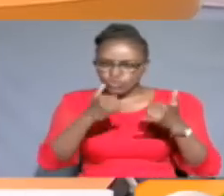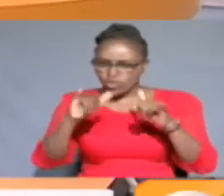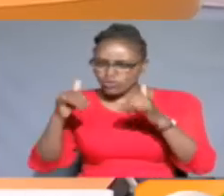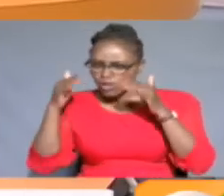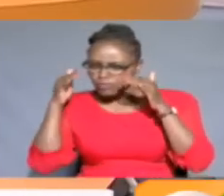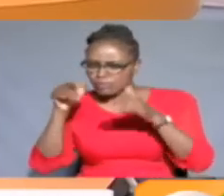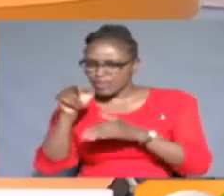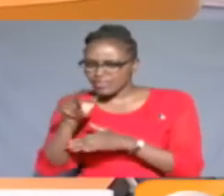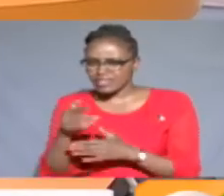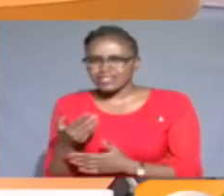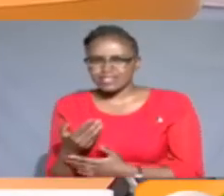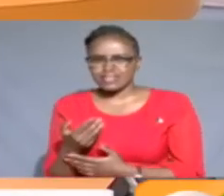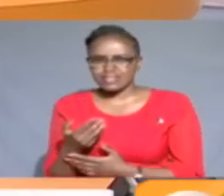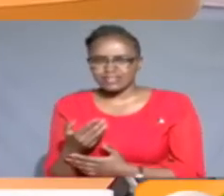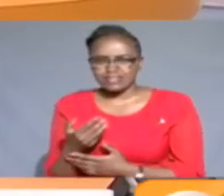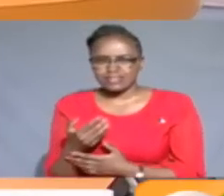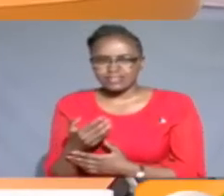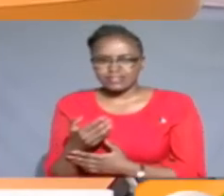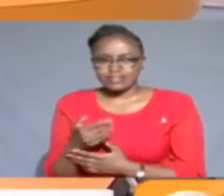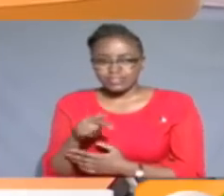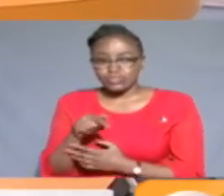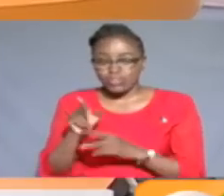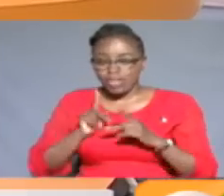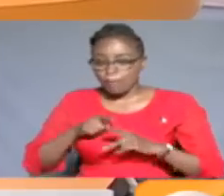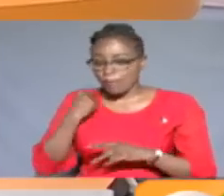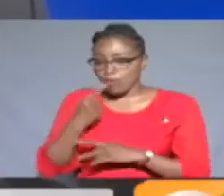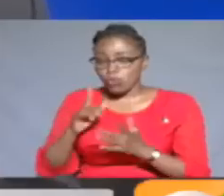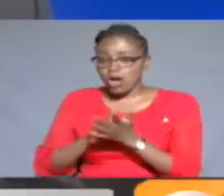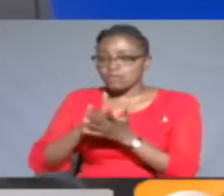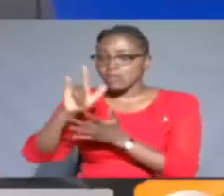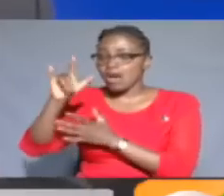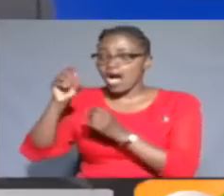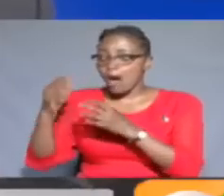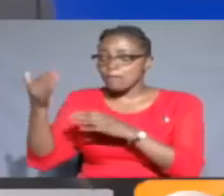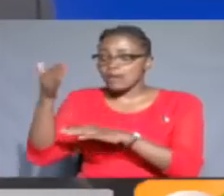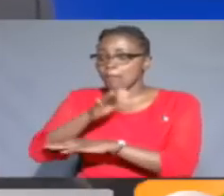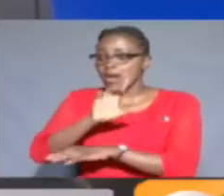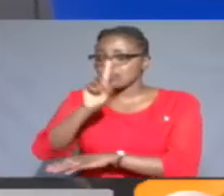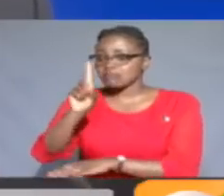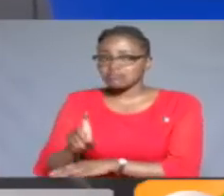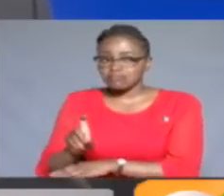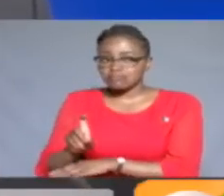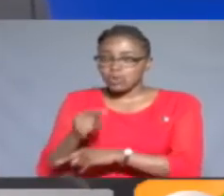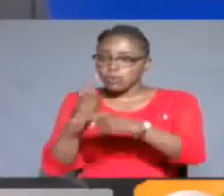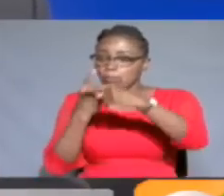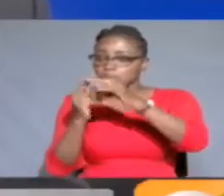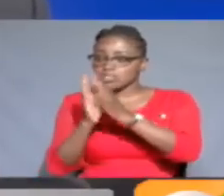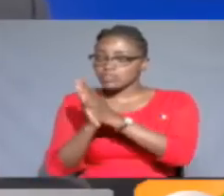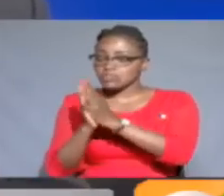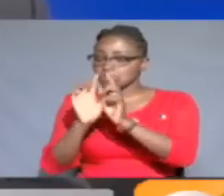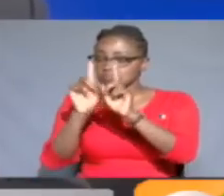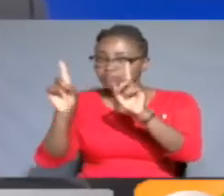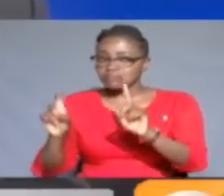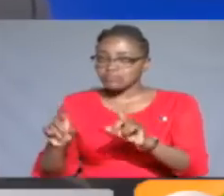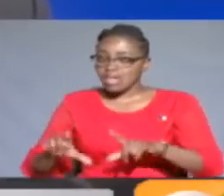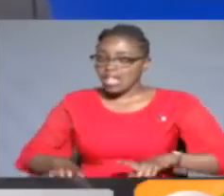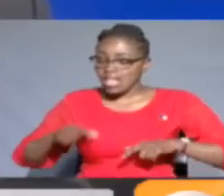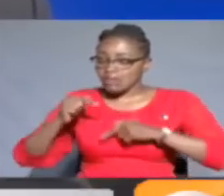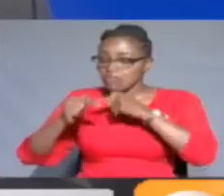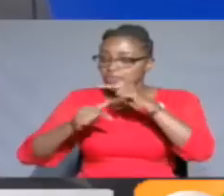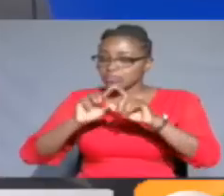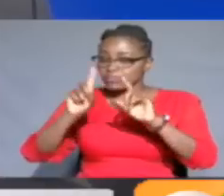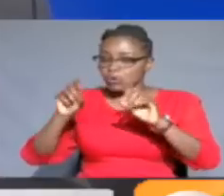at it. Yeah. Think yourself, the people who have gone, how many came back with positive stories and still alive?